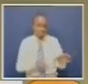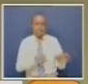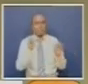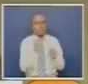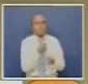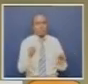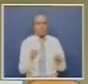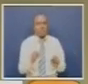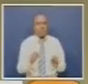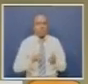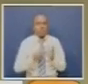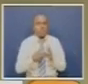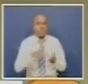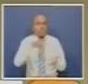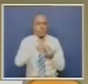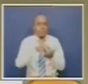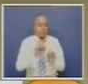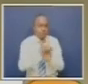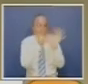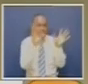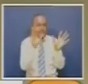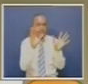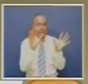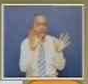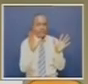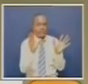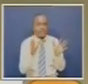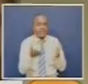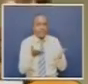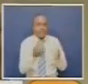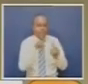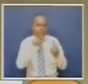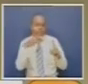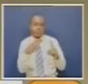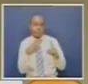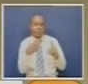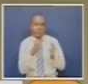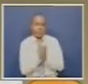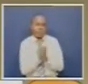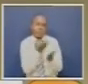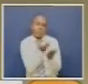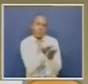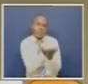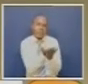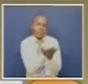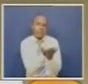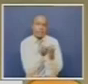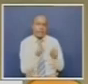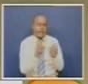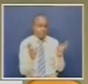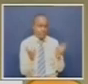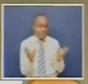CORD. Therefore, okay. The position, it's clear that here, the perception, and we plead with you as